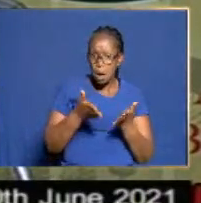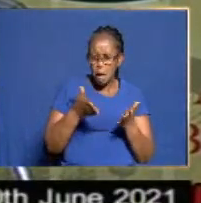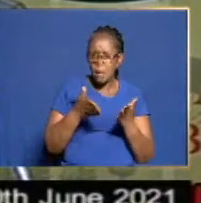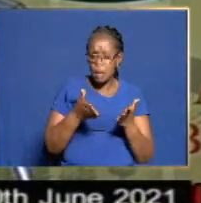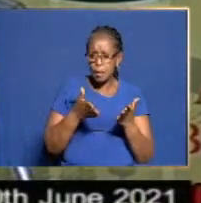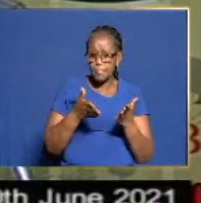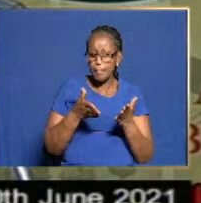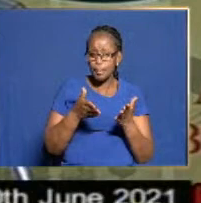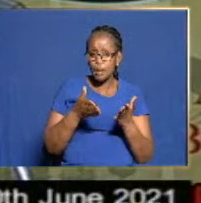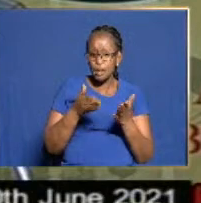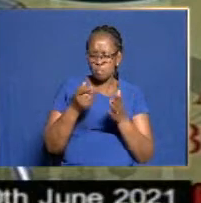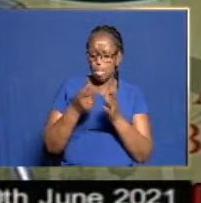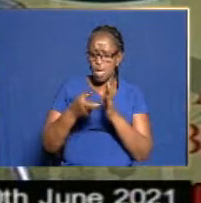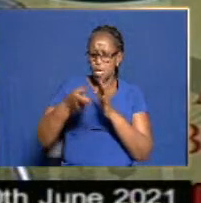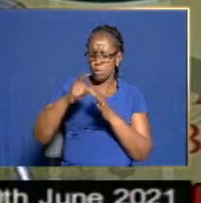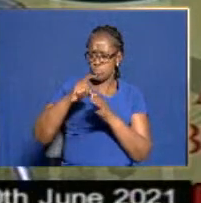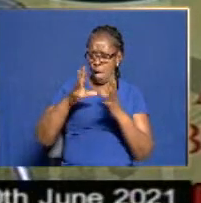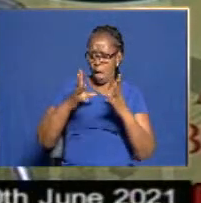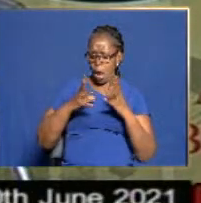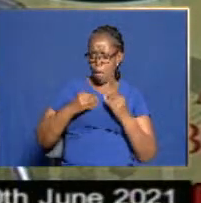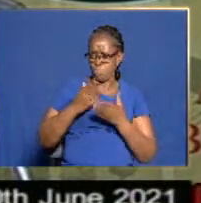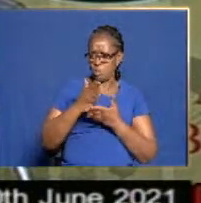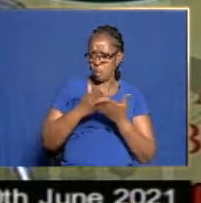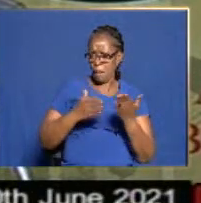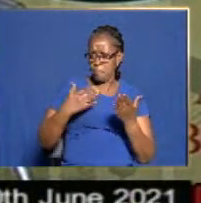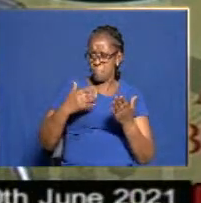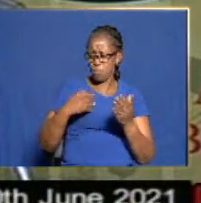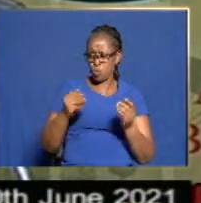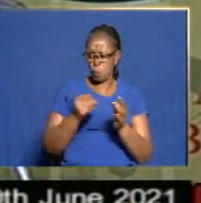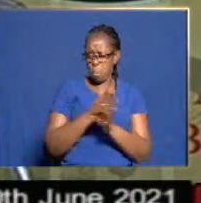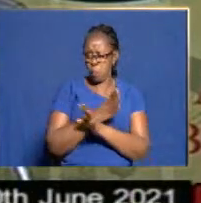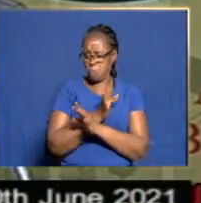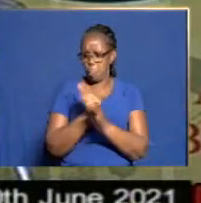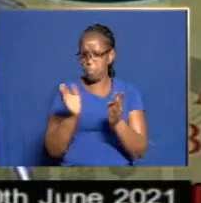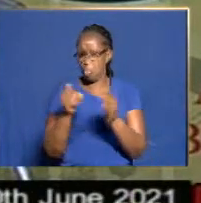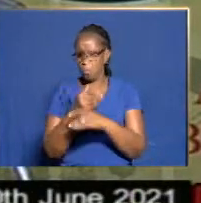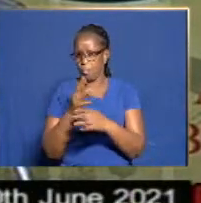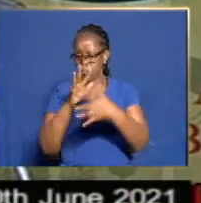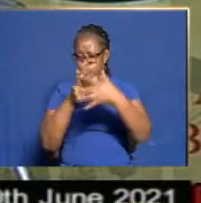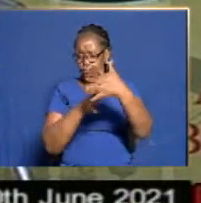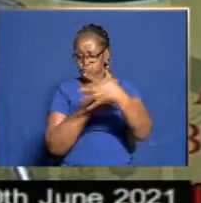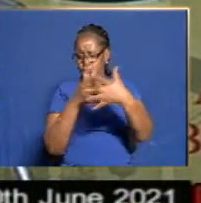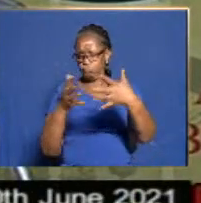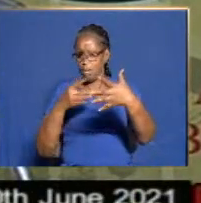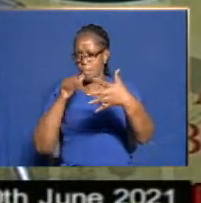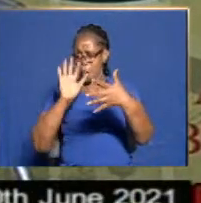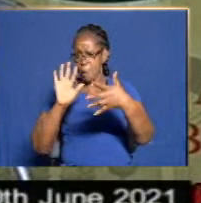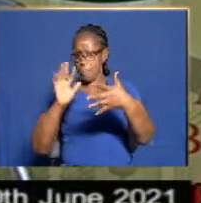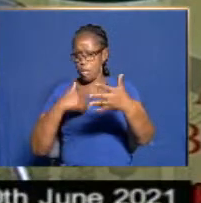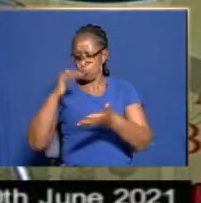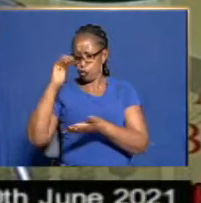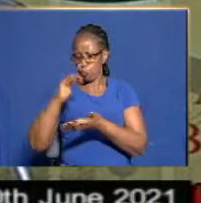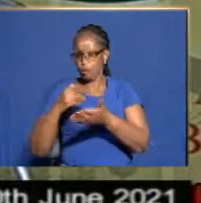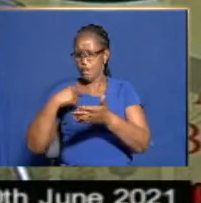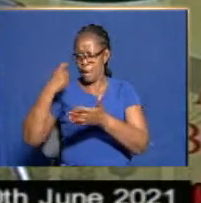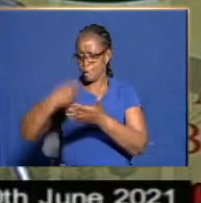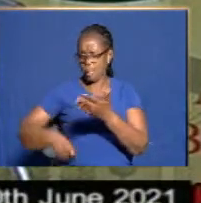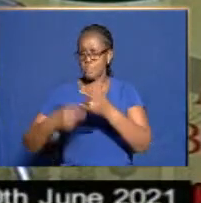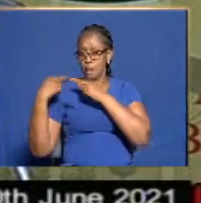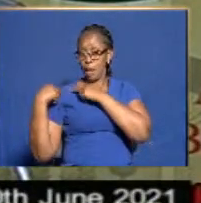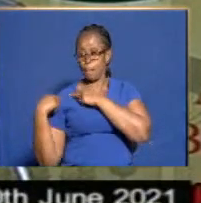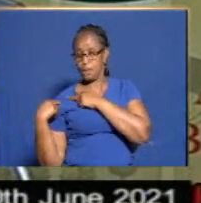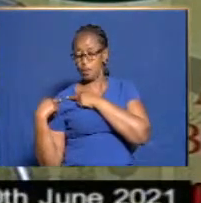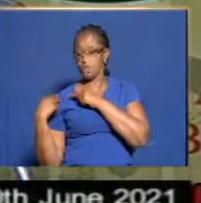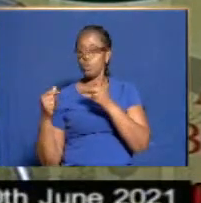deductibility of interest allow some taxpayers to manipulate their balance sheet to reduce their tax liabilities.